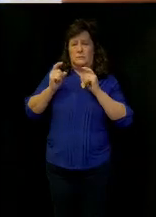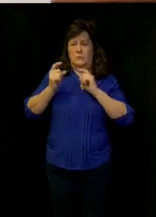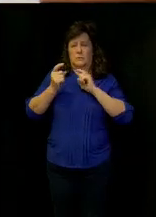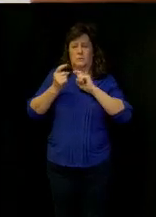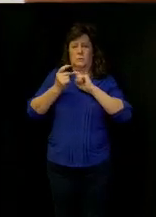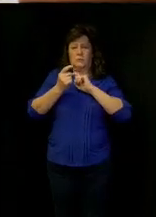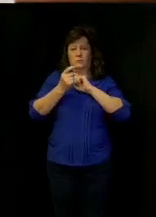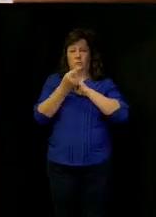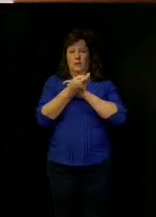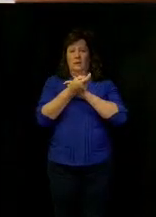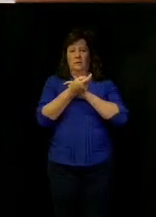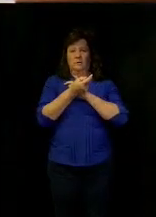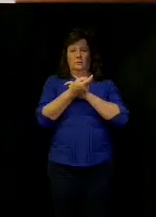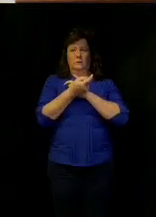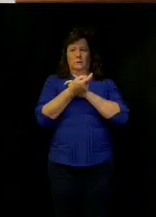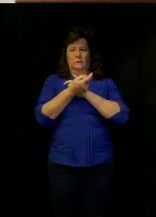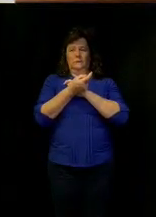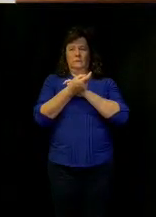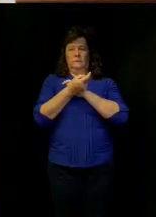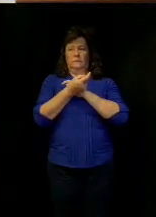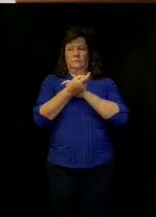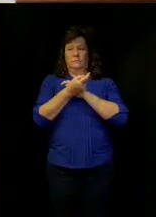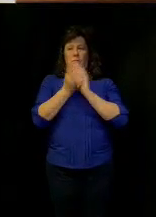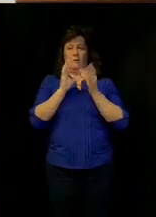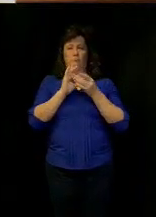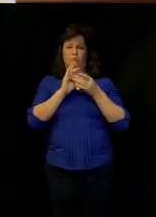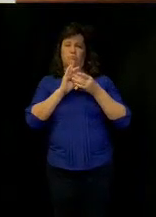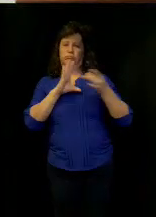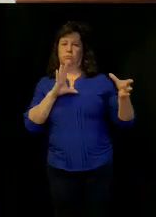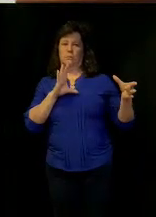and form you. Amen. You guys all right?